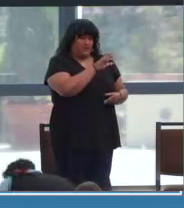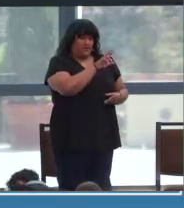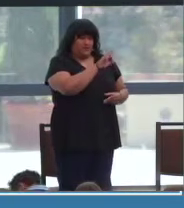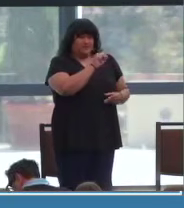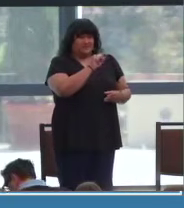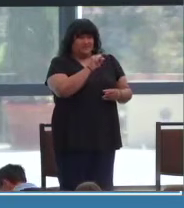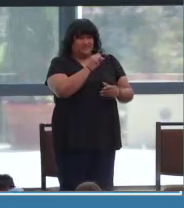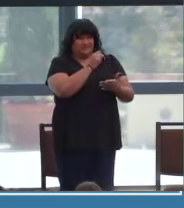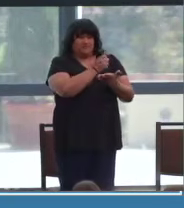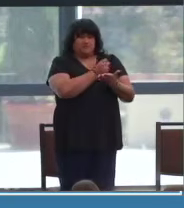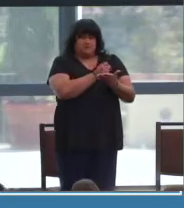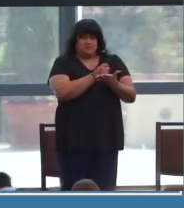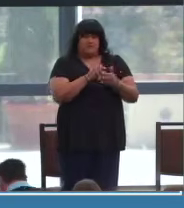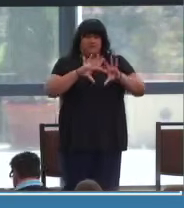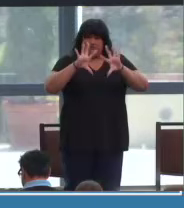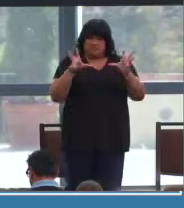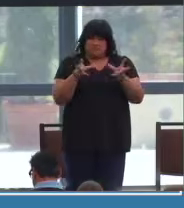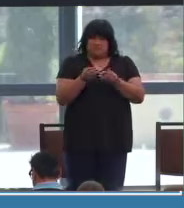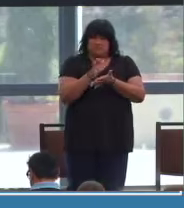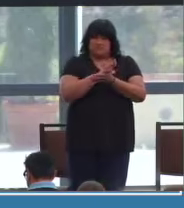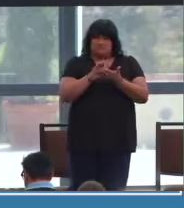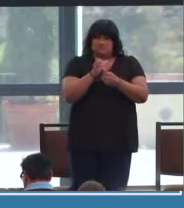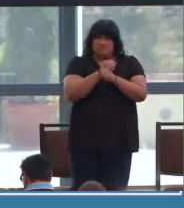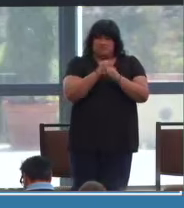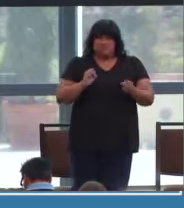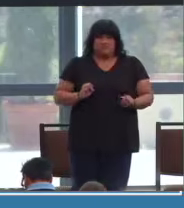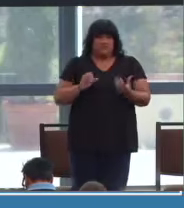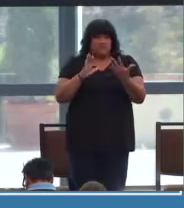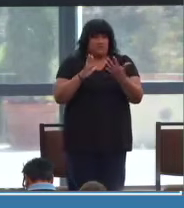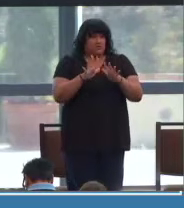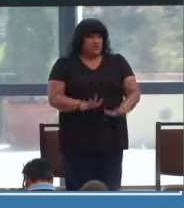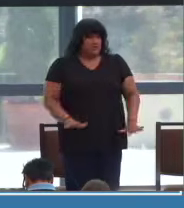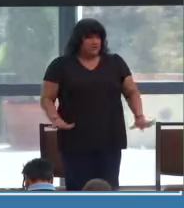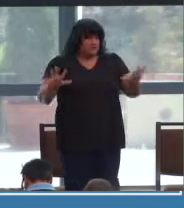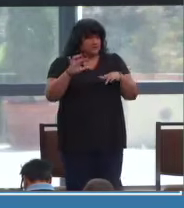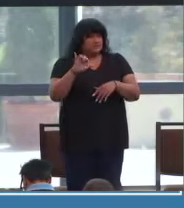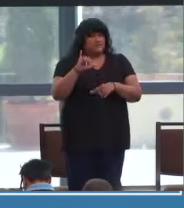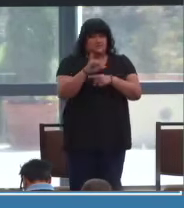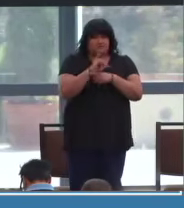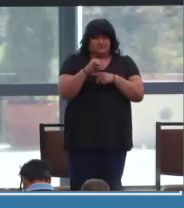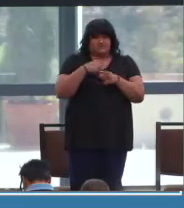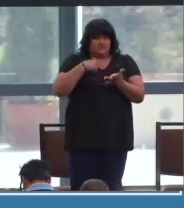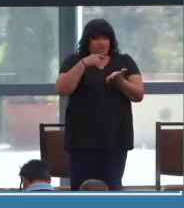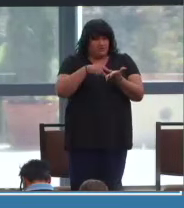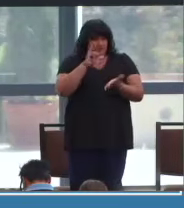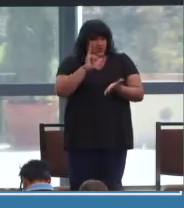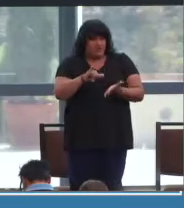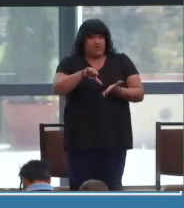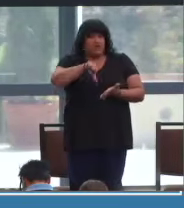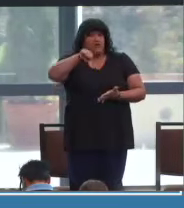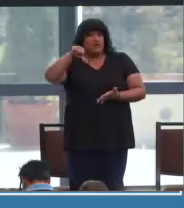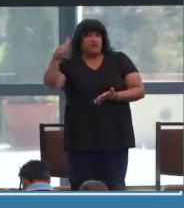pretty clean safety profile. And I have to say, across the industry, fortunately, that's what we're seeing with other CAR T